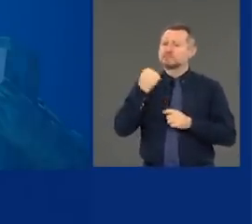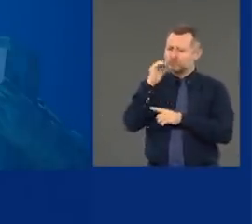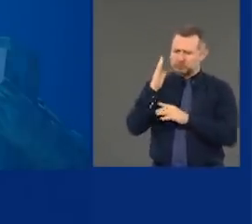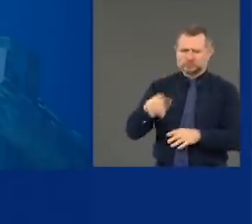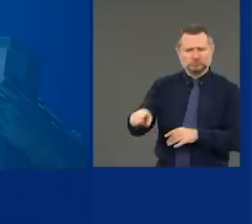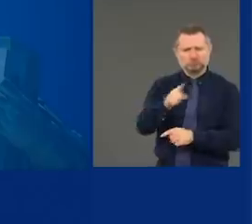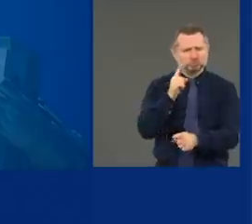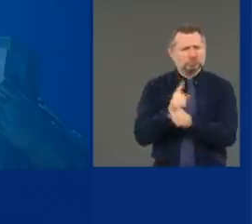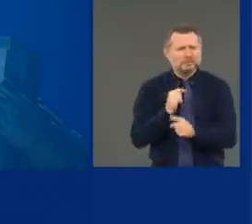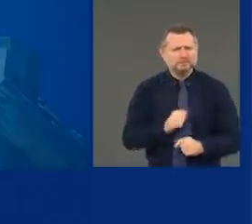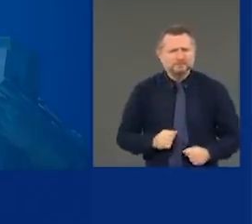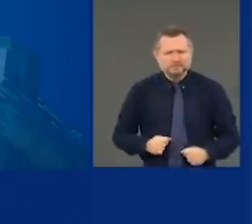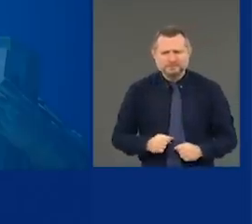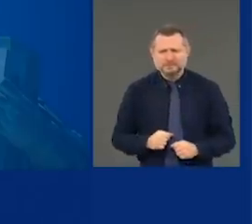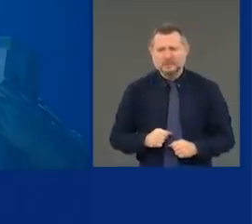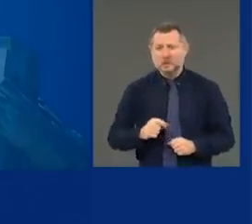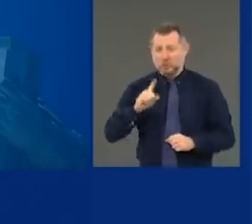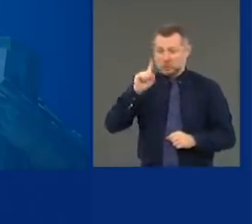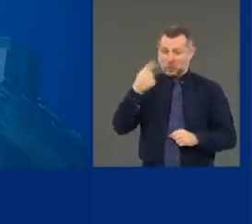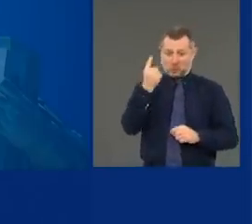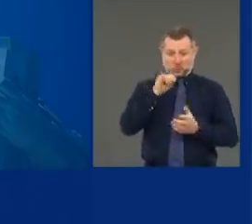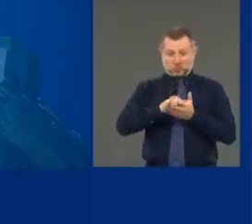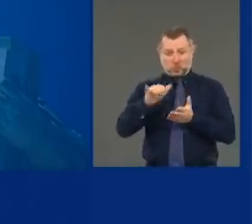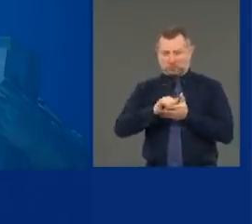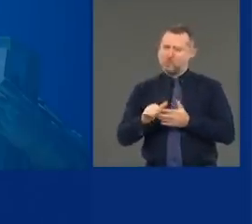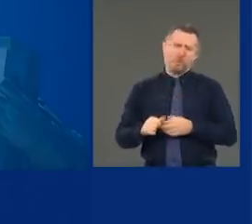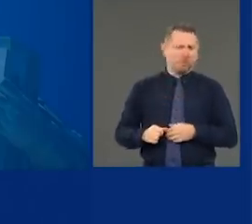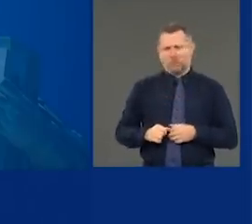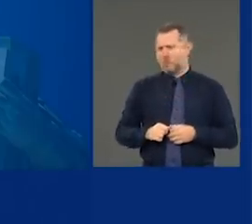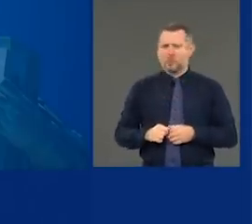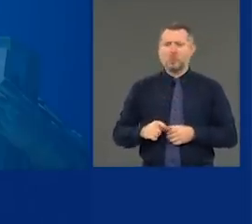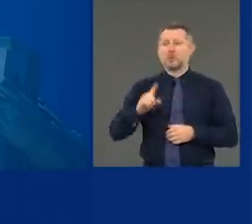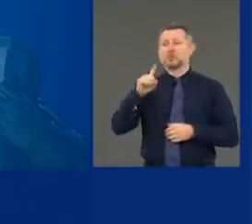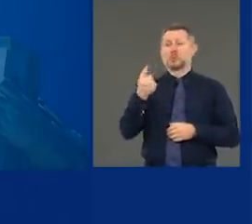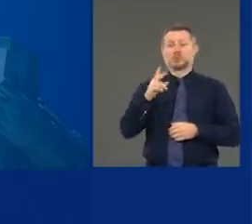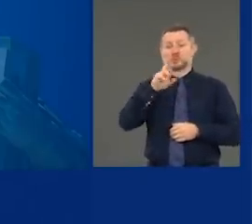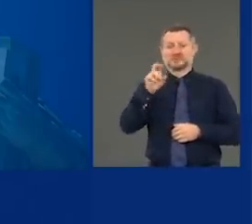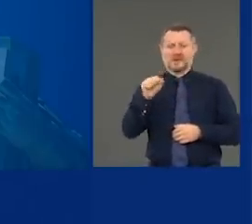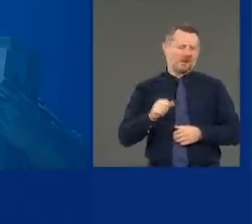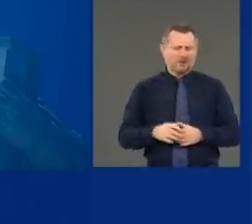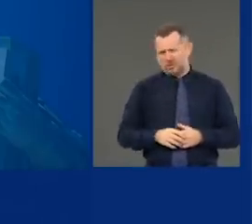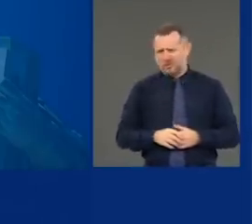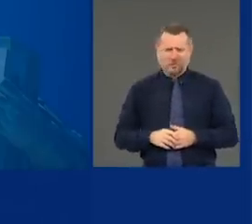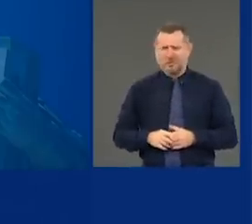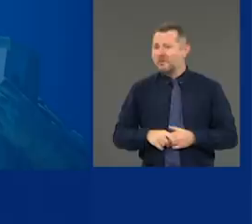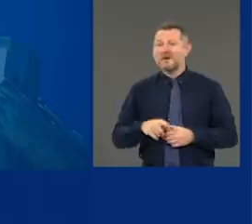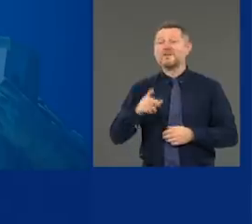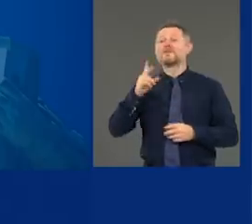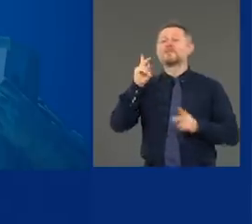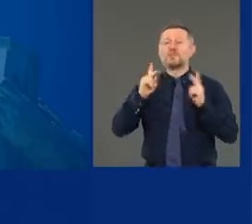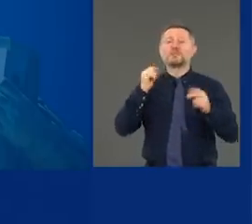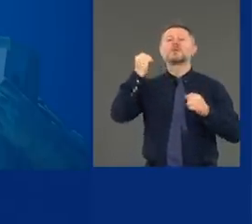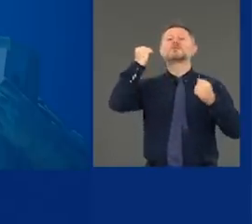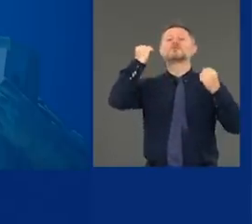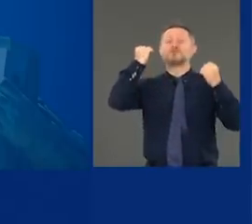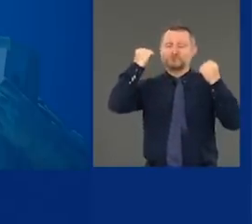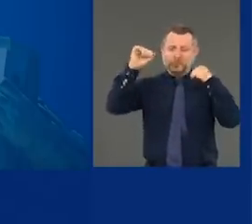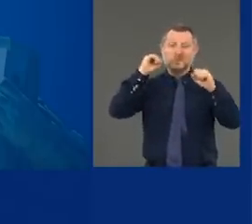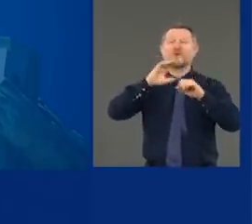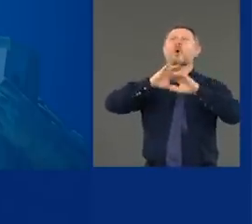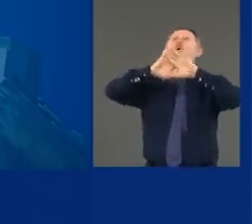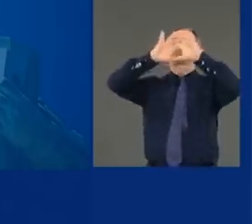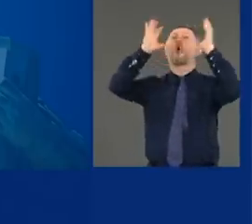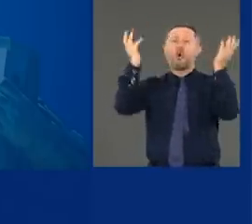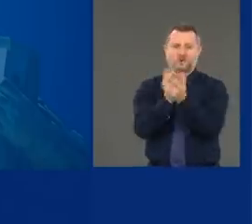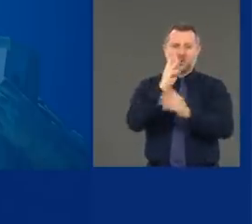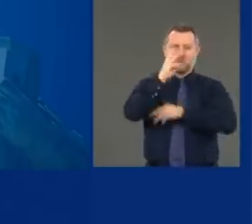not just a New York State phenomenon or an American phenomenon. It's happening all across the globe. I mean, it is